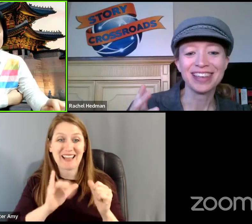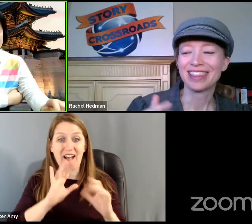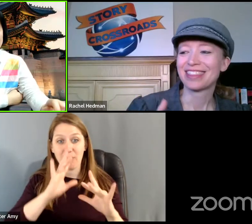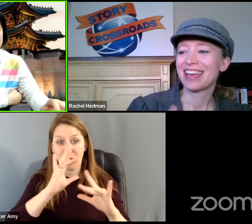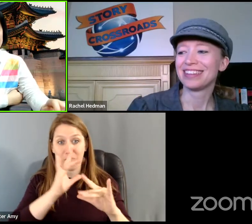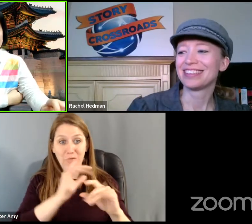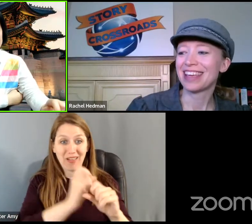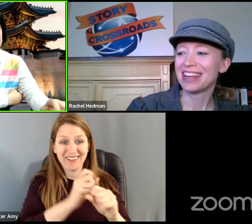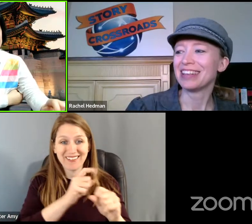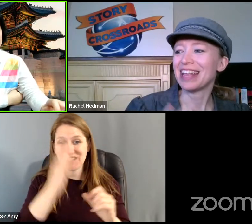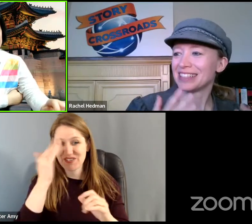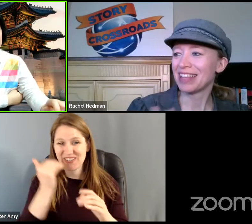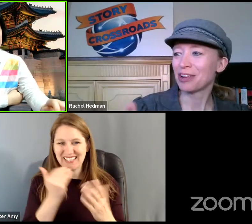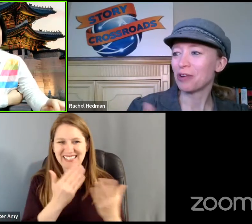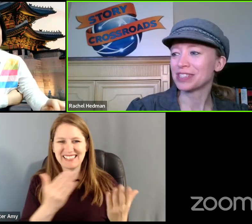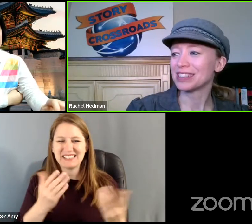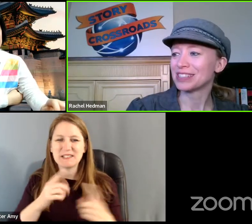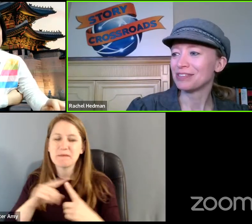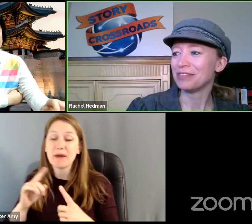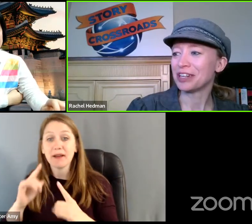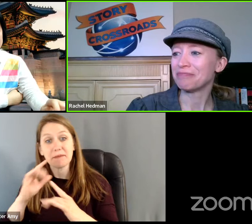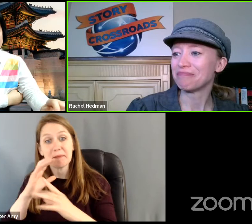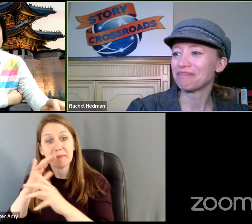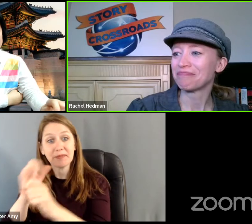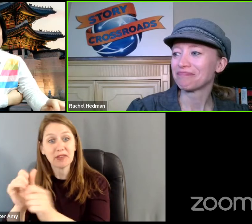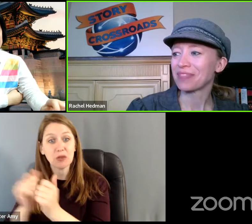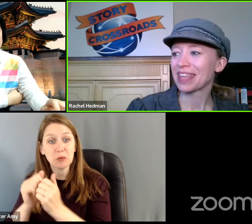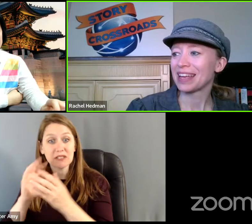into, Mhm. that it goes